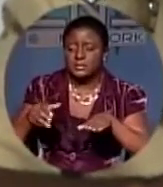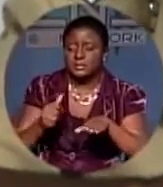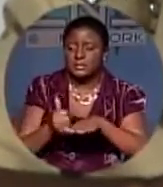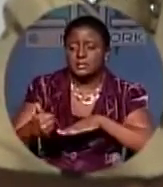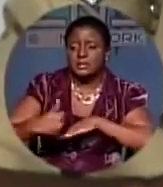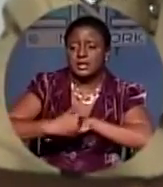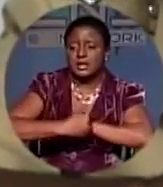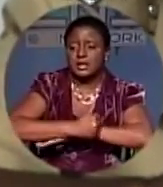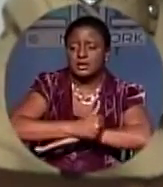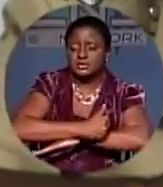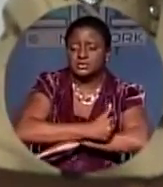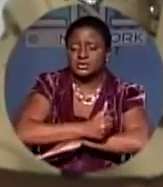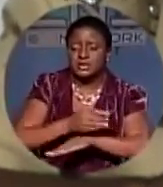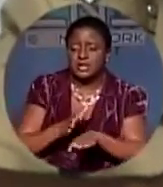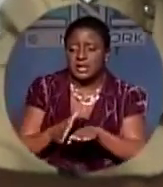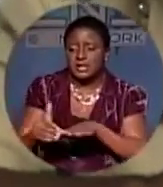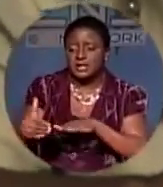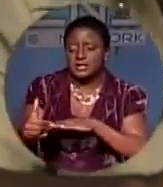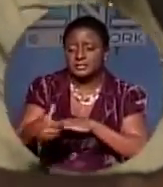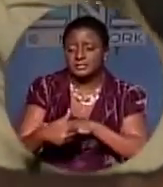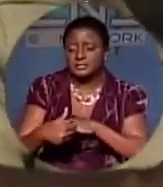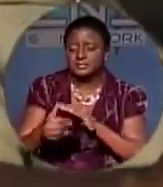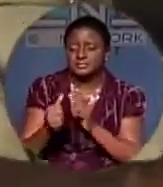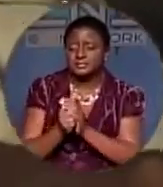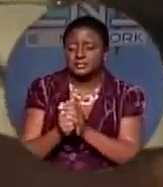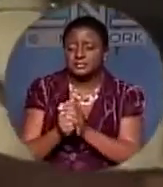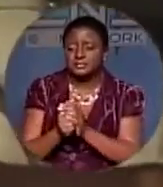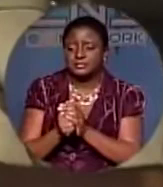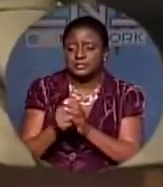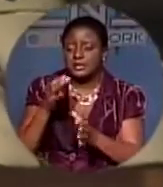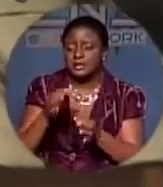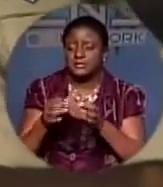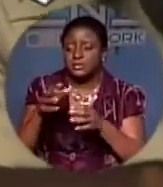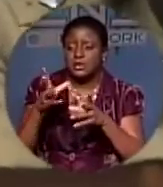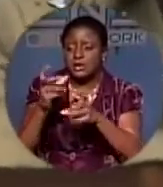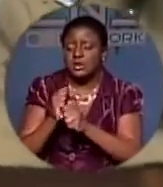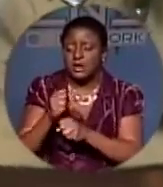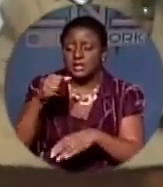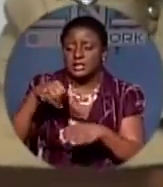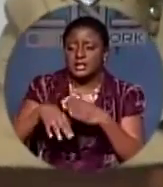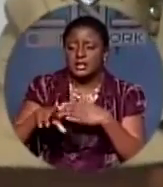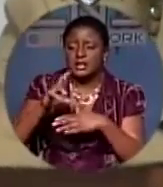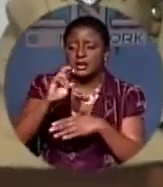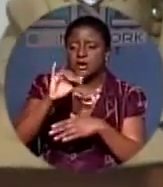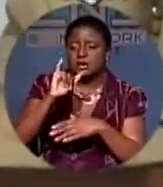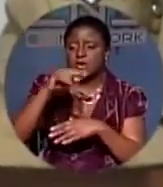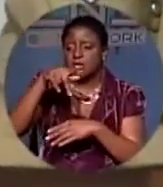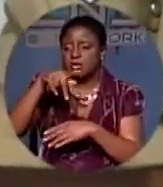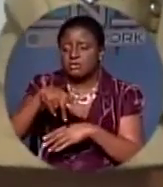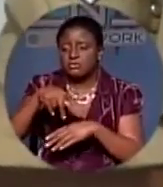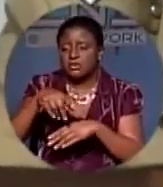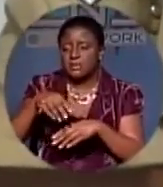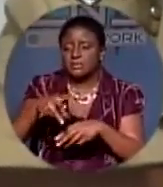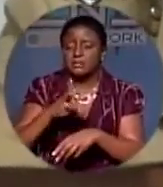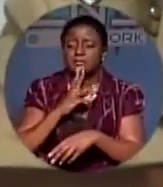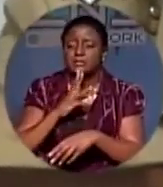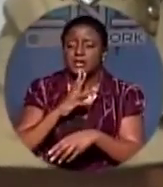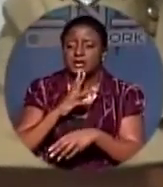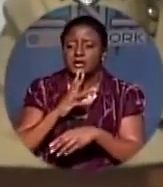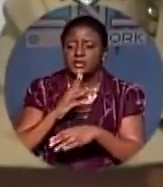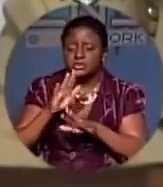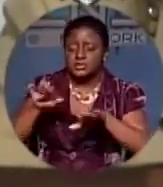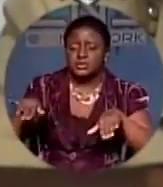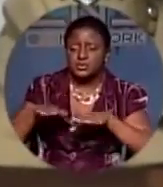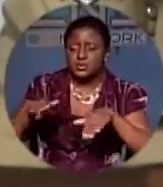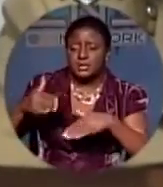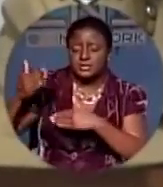always keep an eye on your kids. And if you're caught in a rip current, children, swim sideways